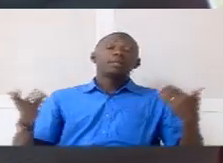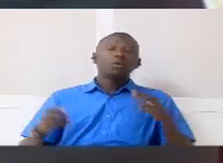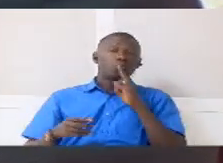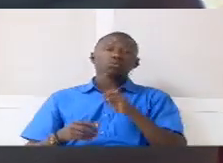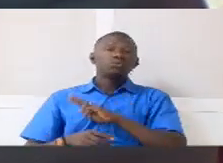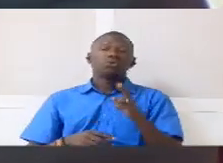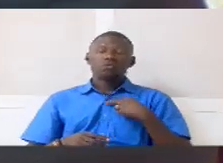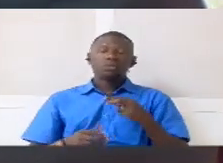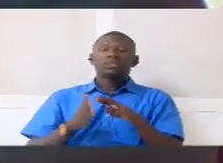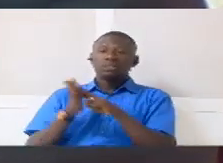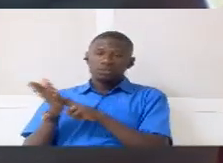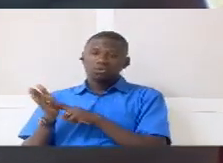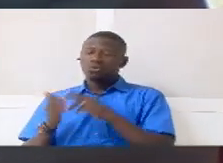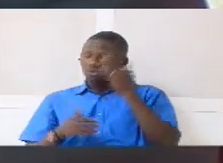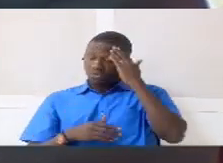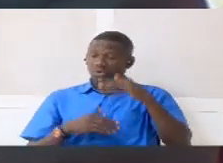one reason or another,